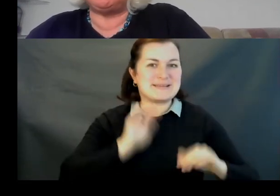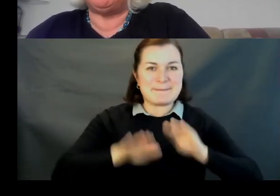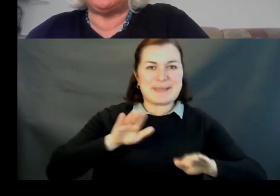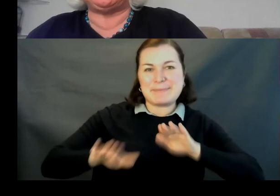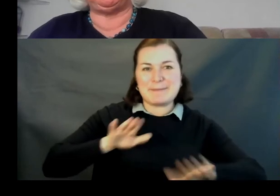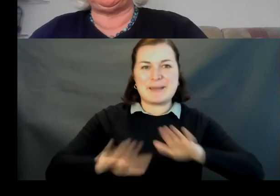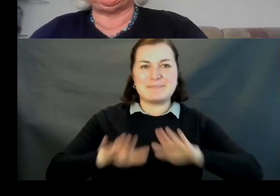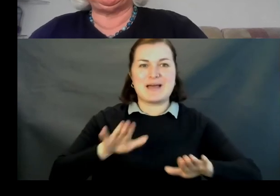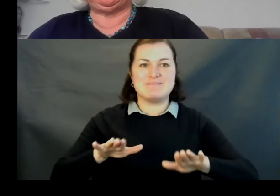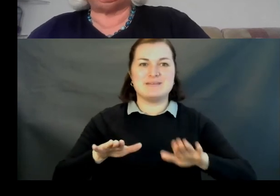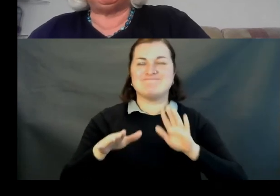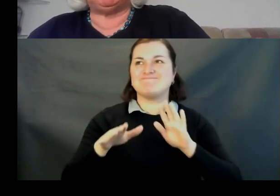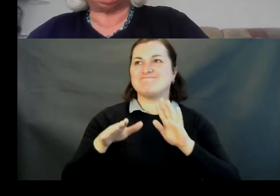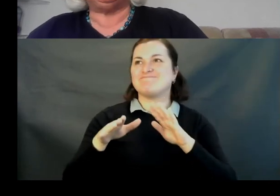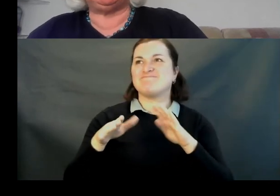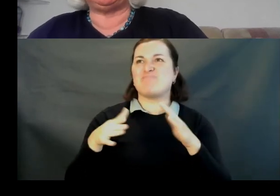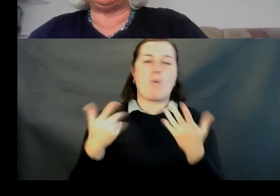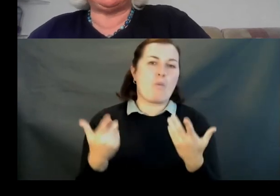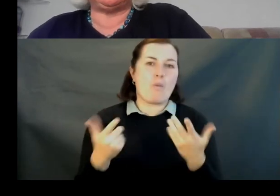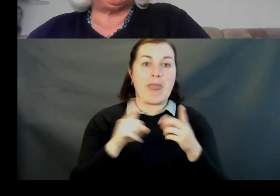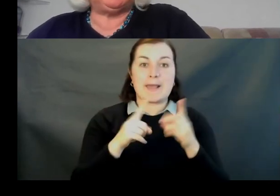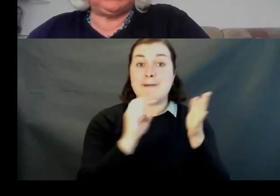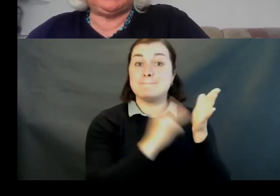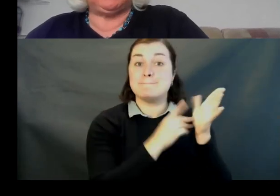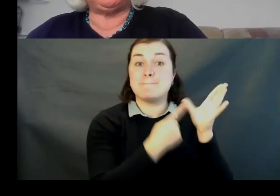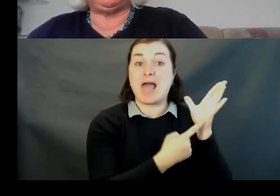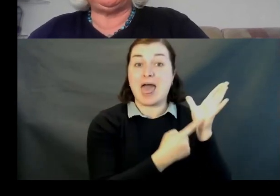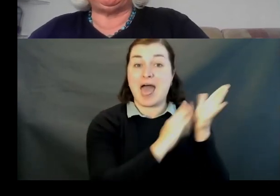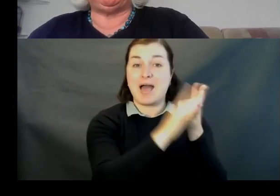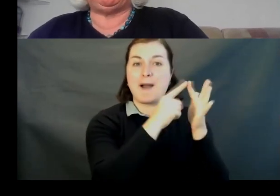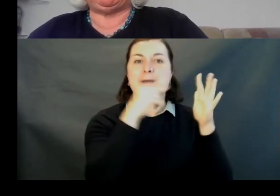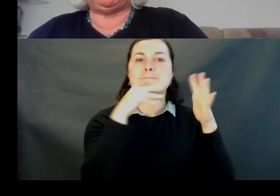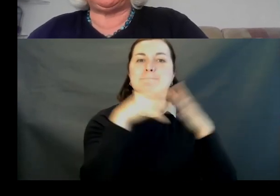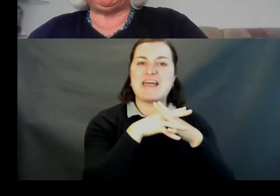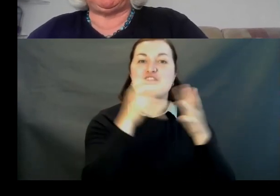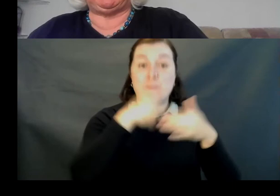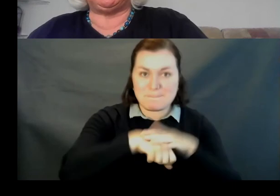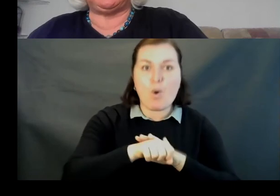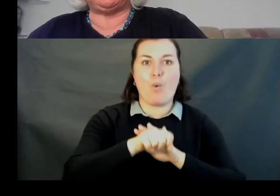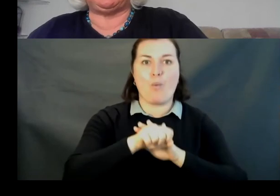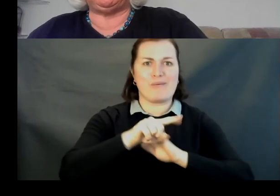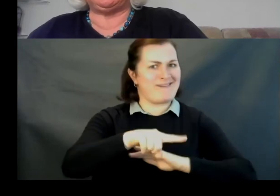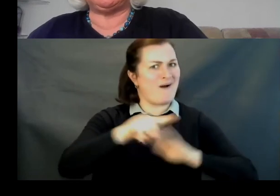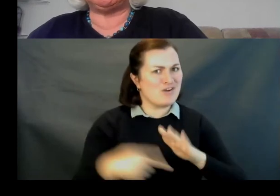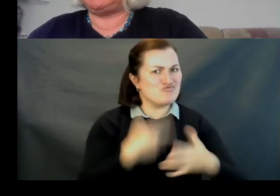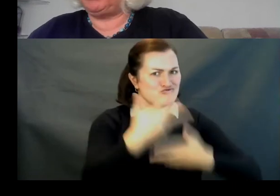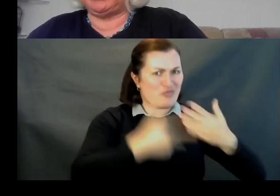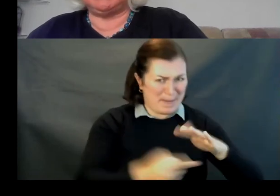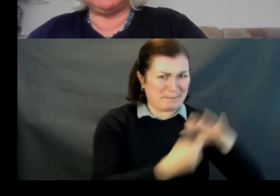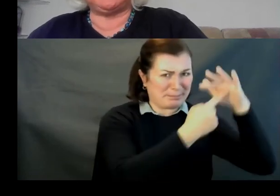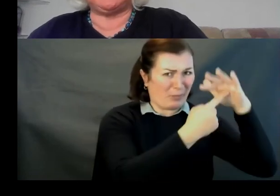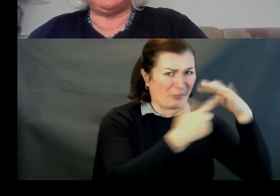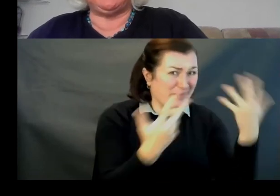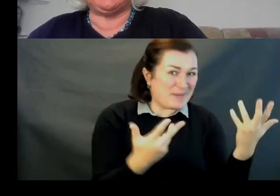Bourne, there's a story to be told. If you've got Indian dance, there's a story to be told. But when people are just moving around on stage making noises, let